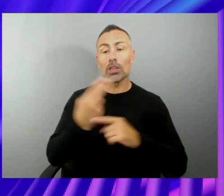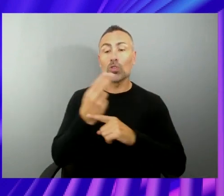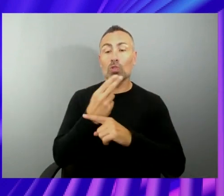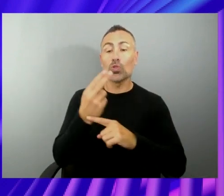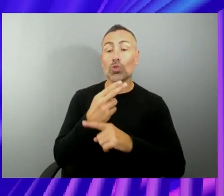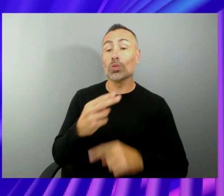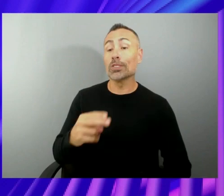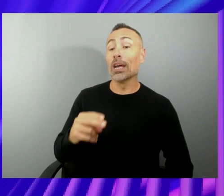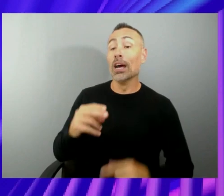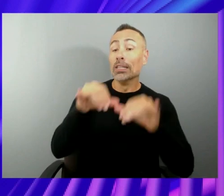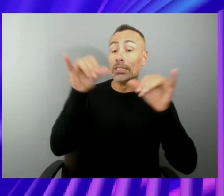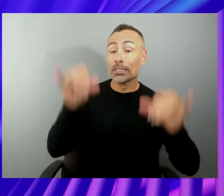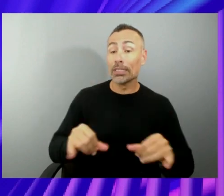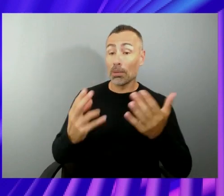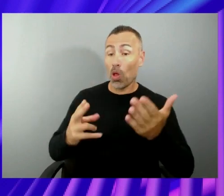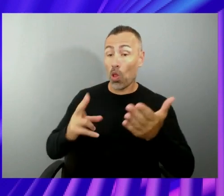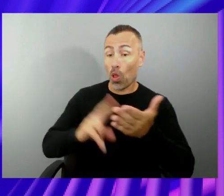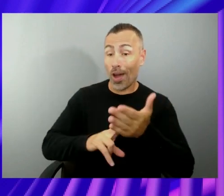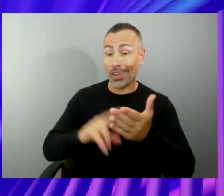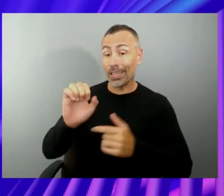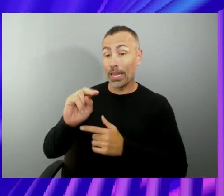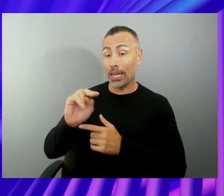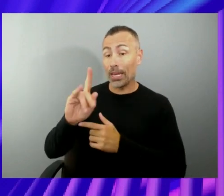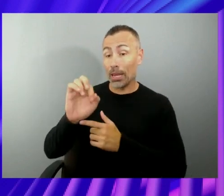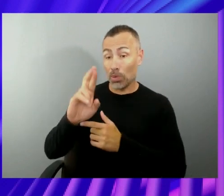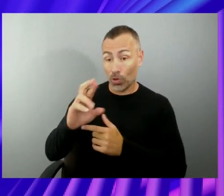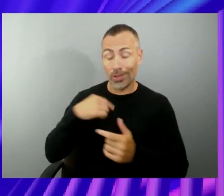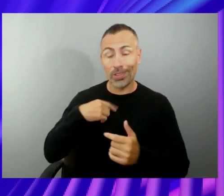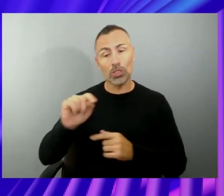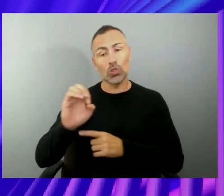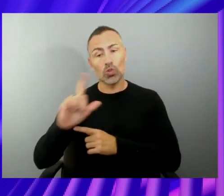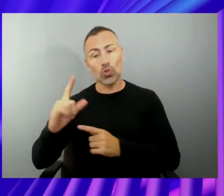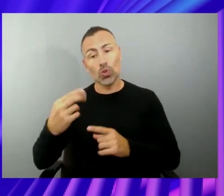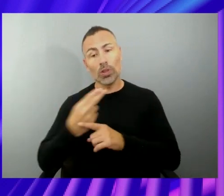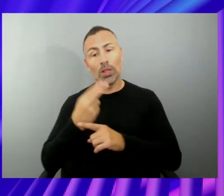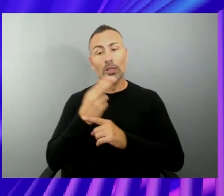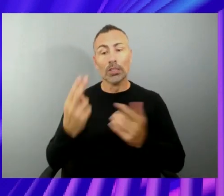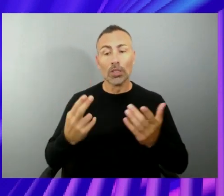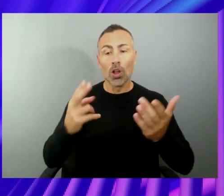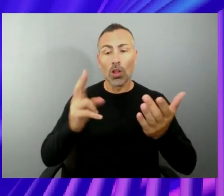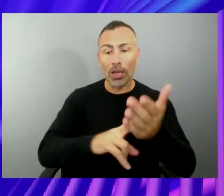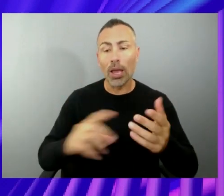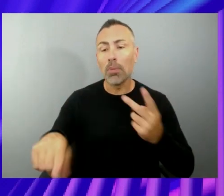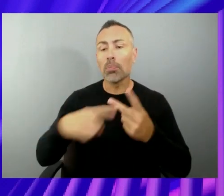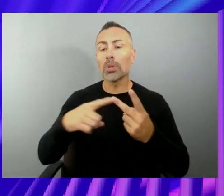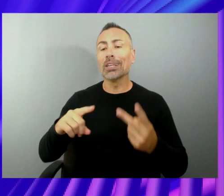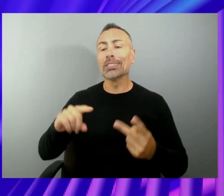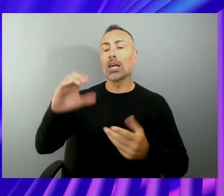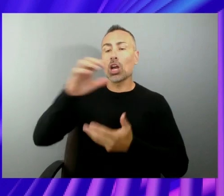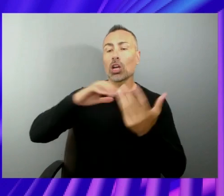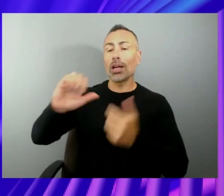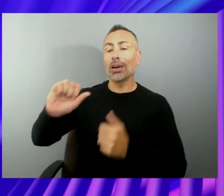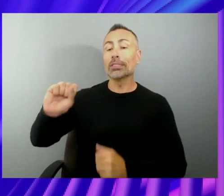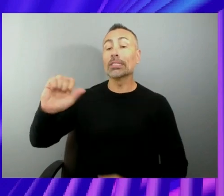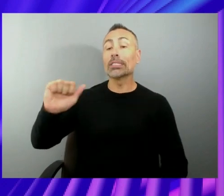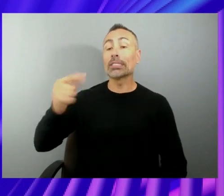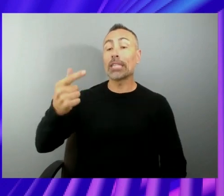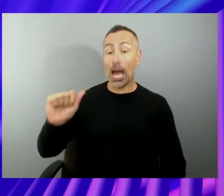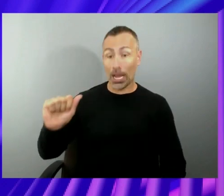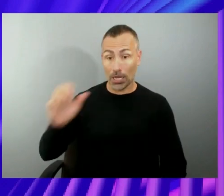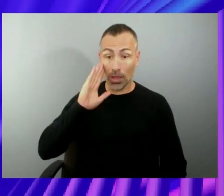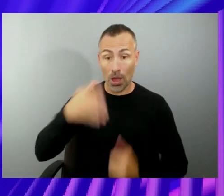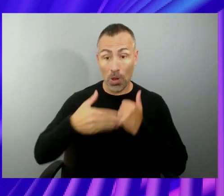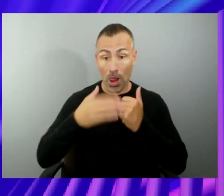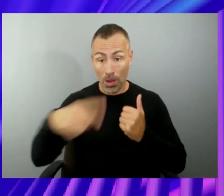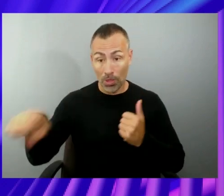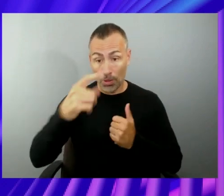enables logging. Then they could use CloudSaga to simulate those events to understand, do you have detections that will help you understand if